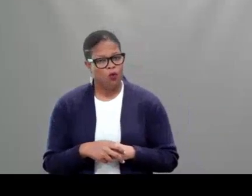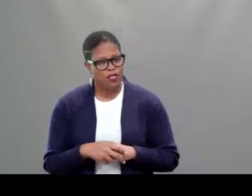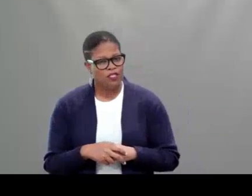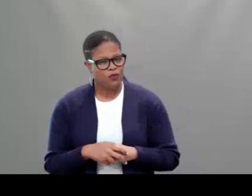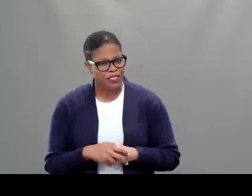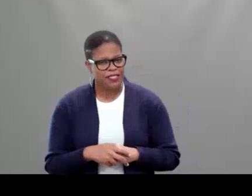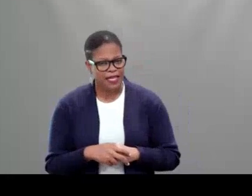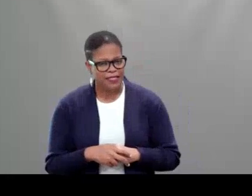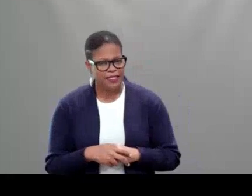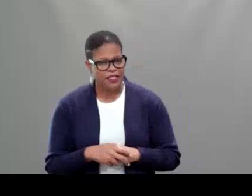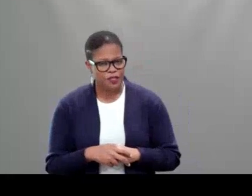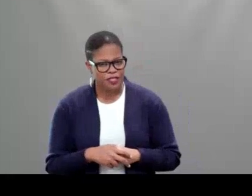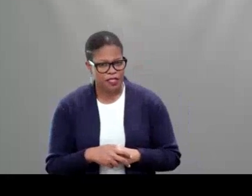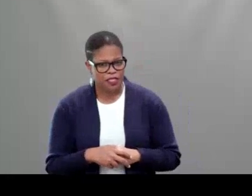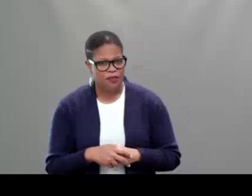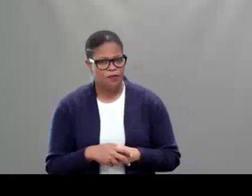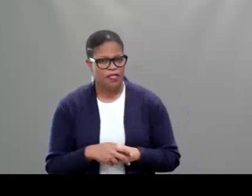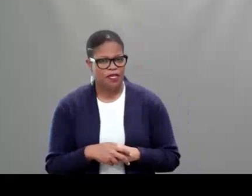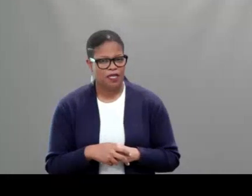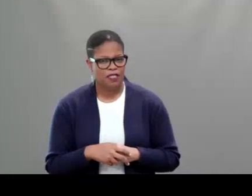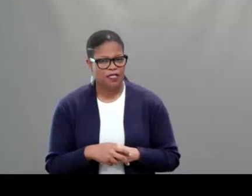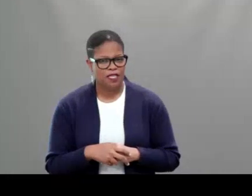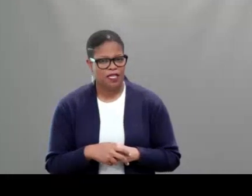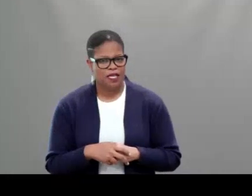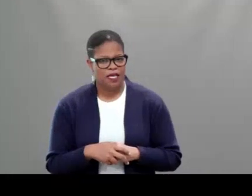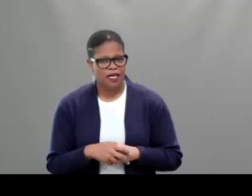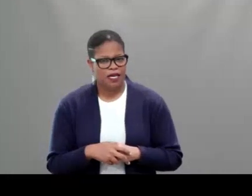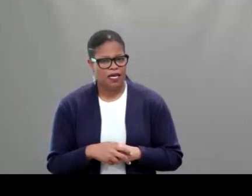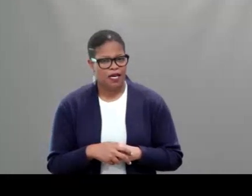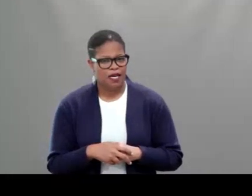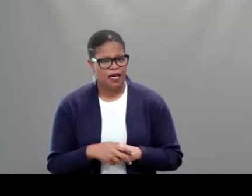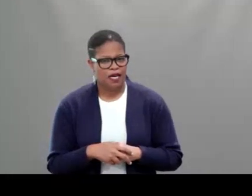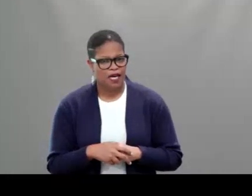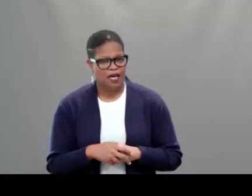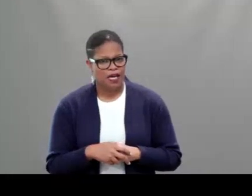increase. What is the reason that it's increasing? Because,